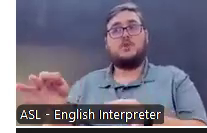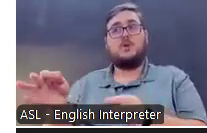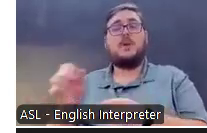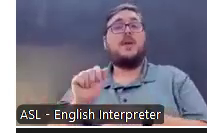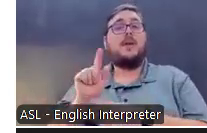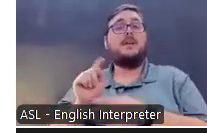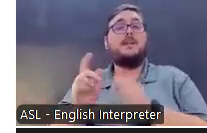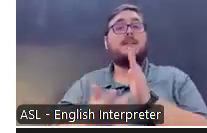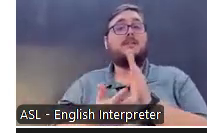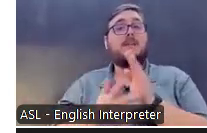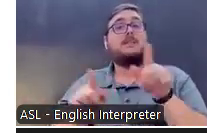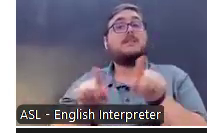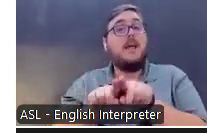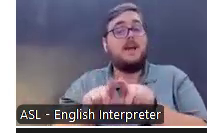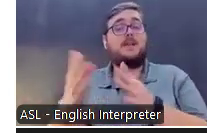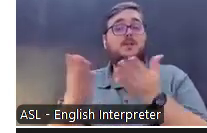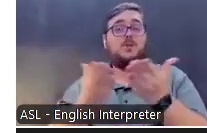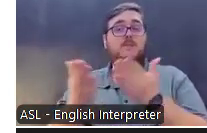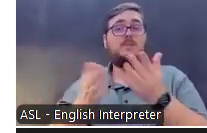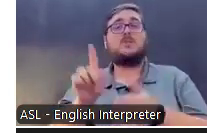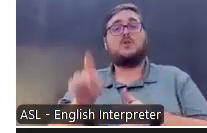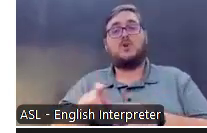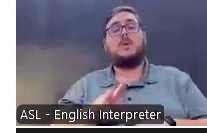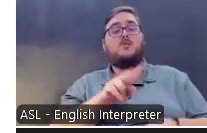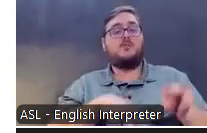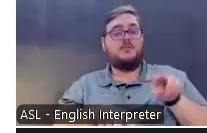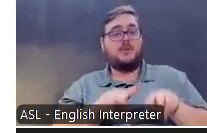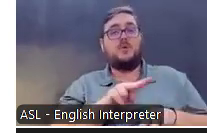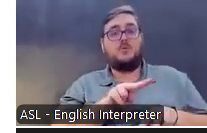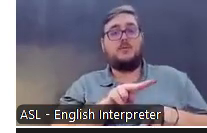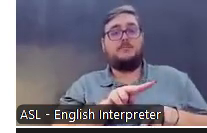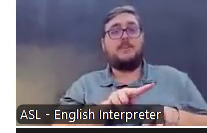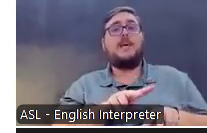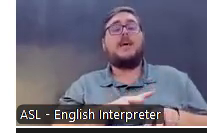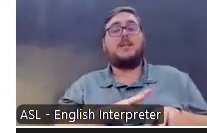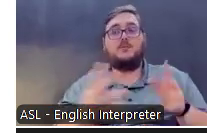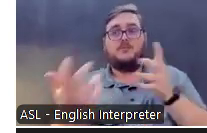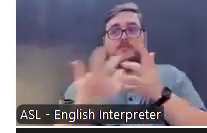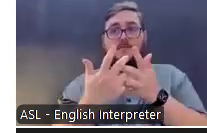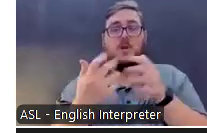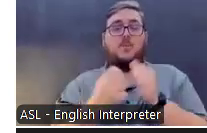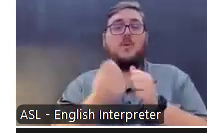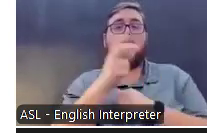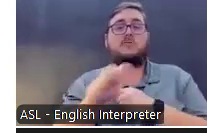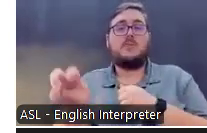and services should be reviewed in light of any transition needs based on that student's